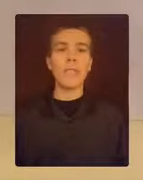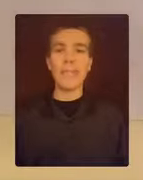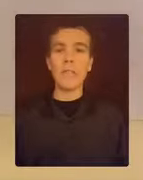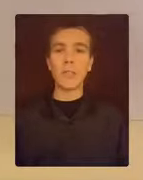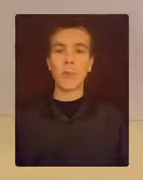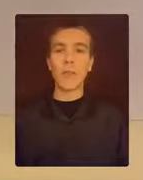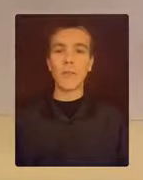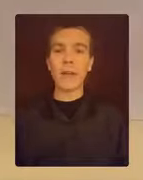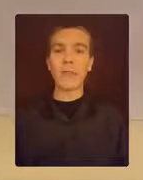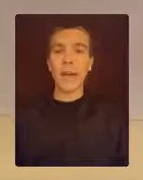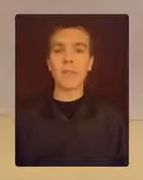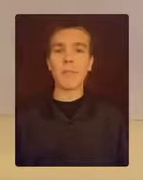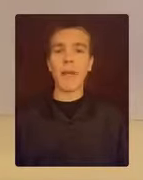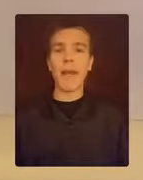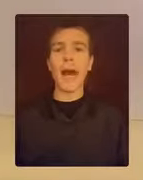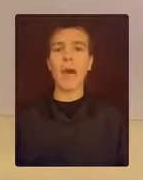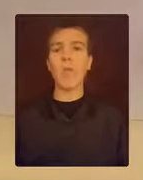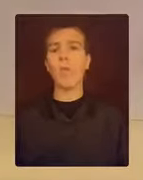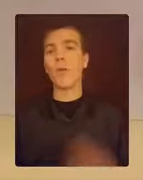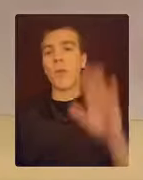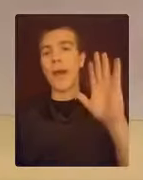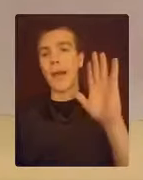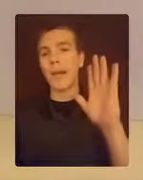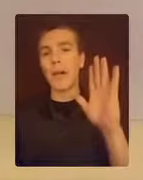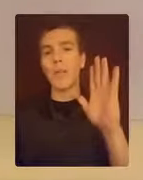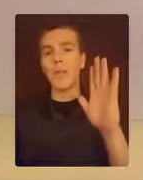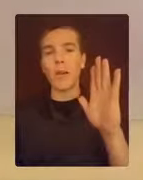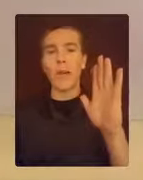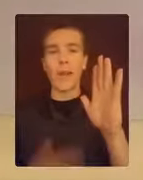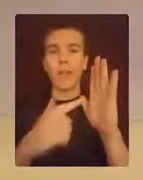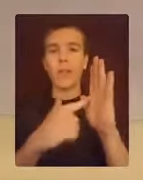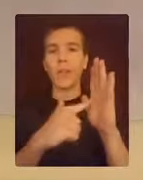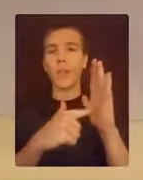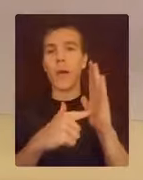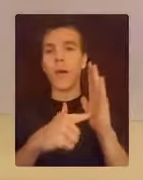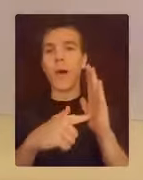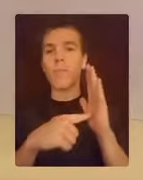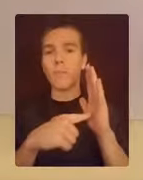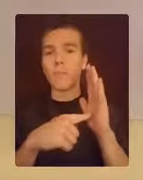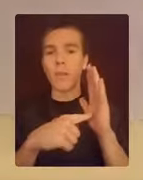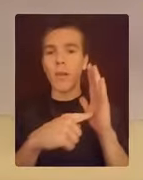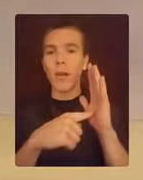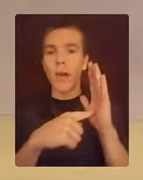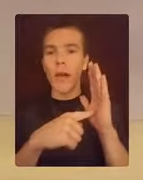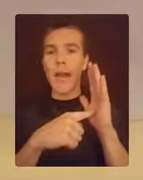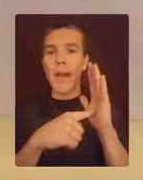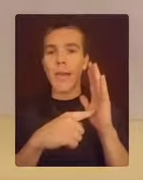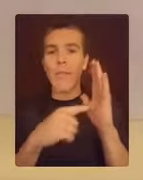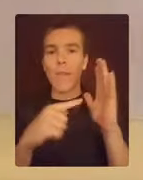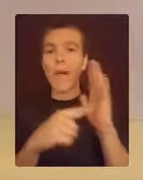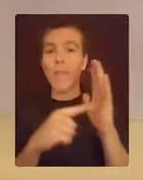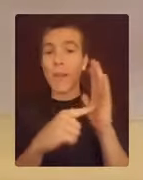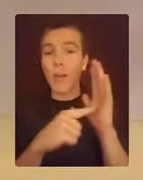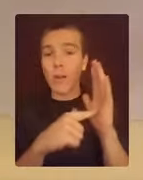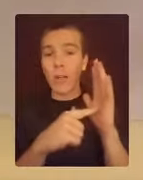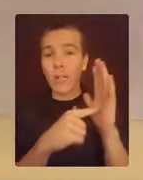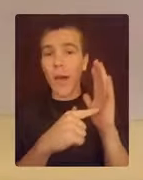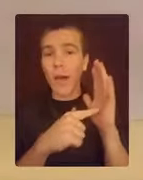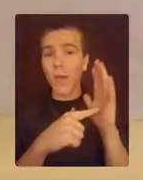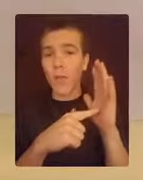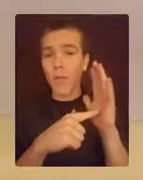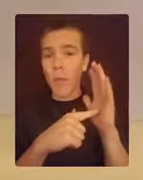around 10 to 25 times a day, I will put my hand up and then touch my palm. And if my finger